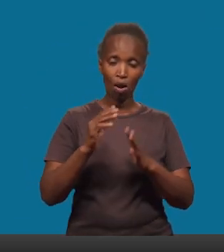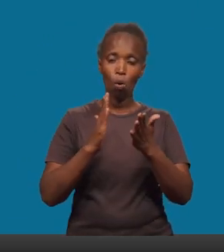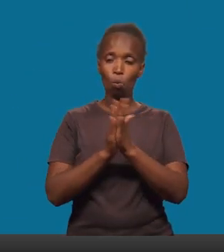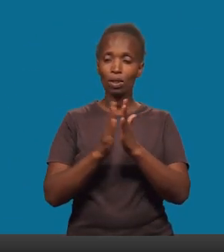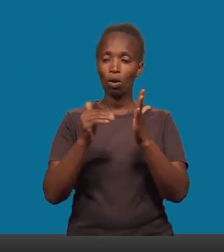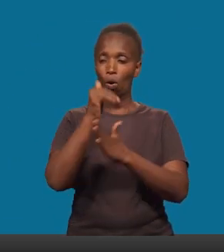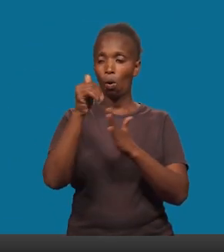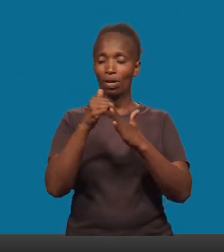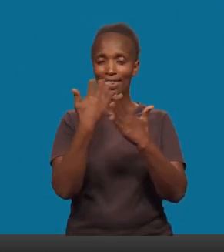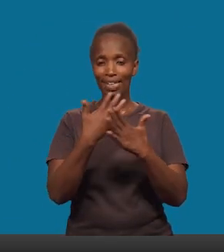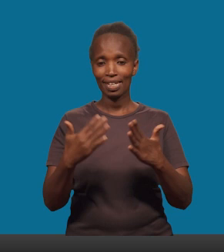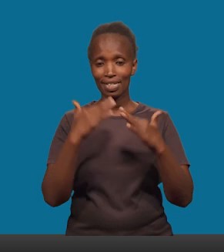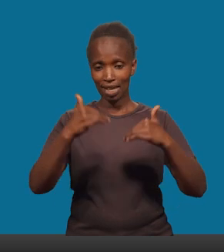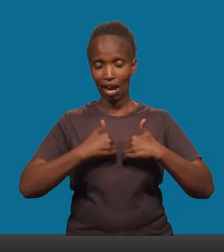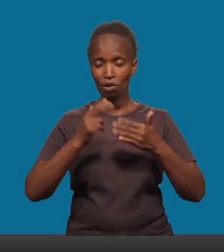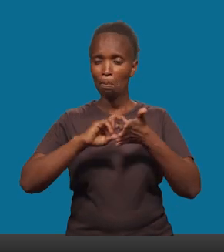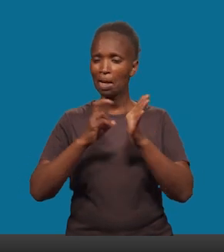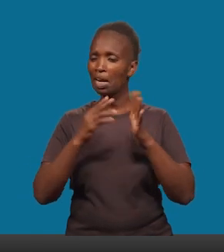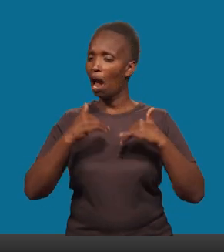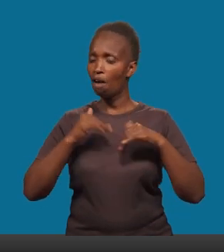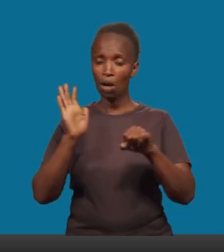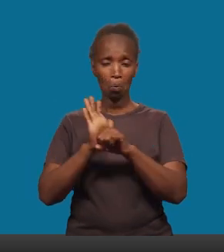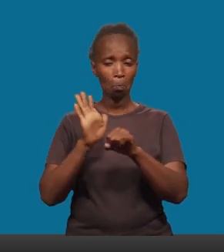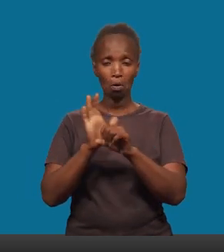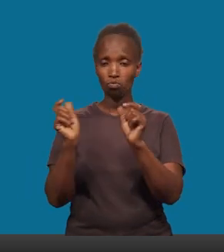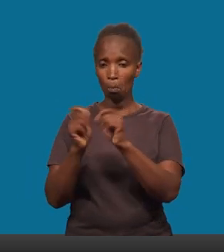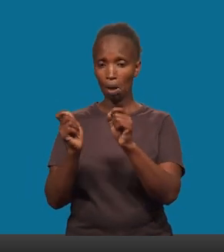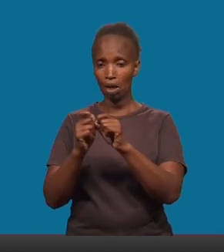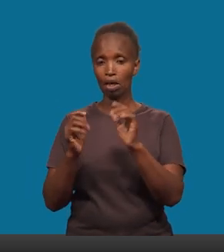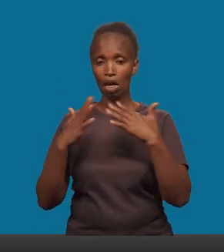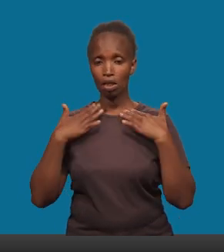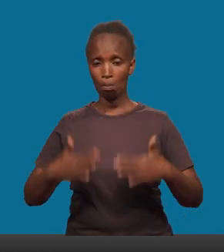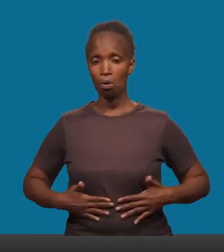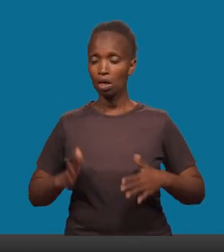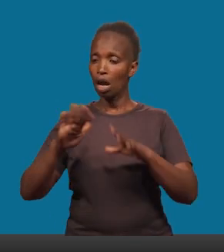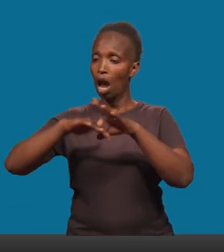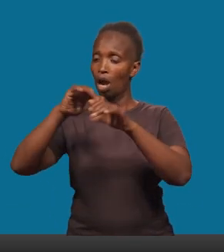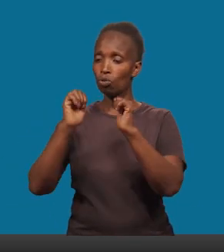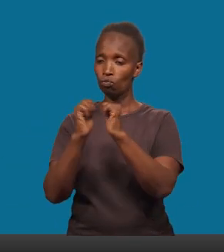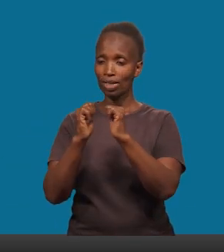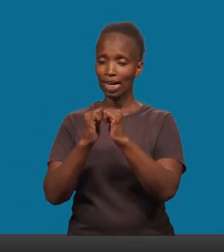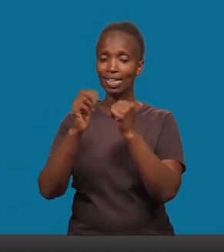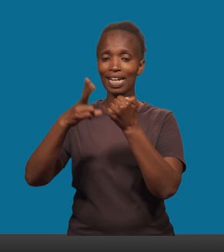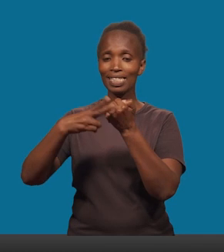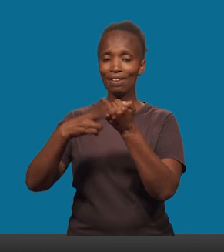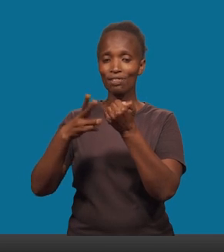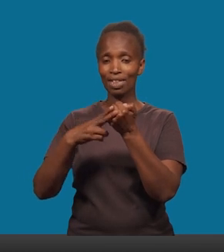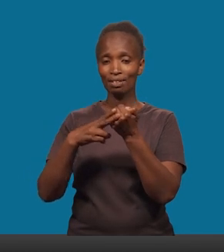fimbo zenye walikuwa nazo. So maumivu ndio inasikia tu imezidi kwa mwili. Out of the